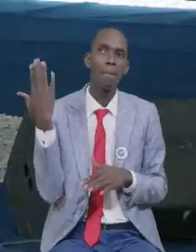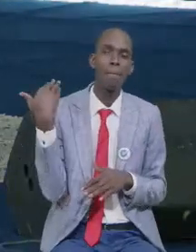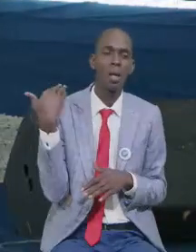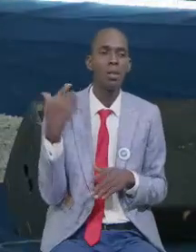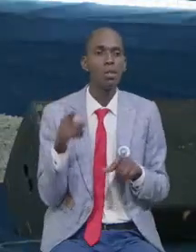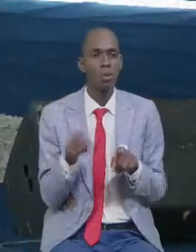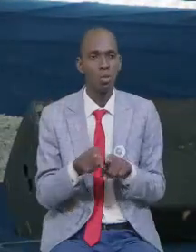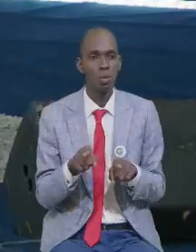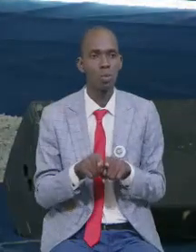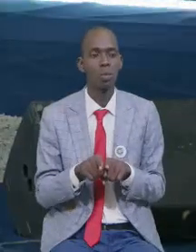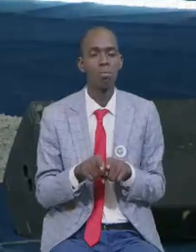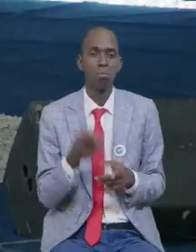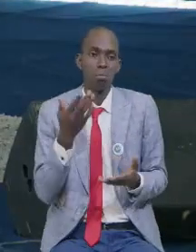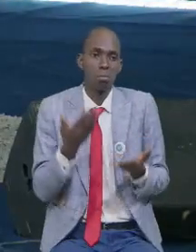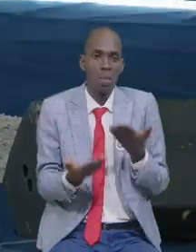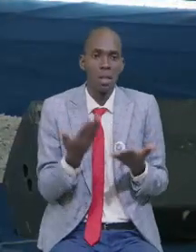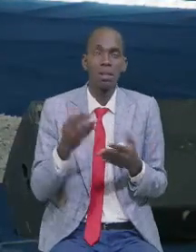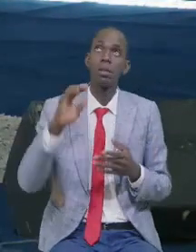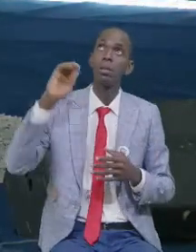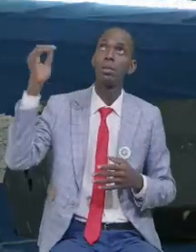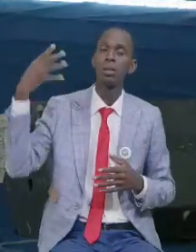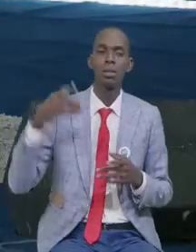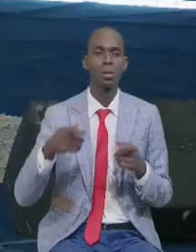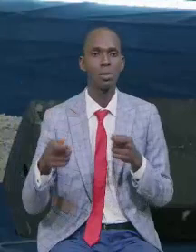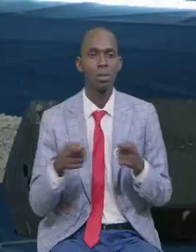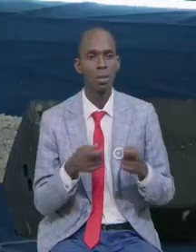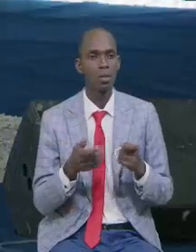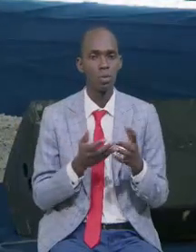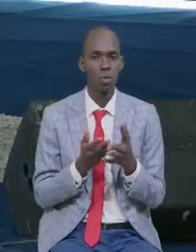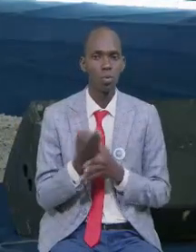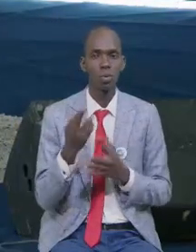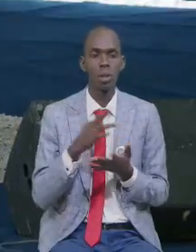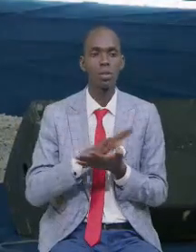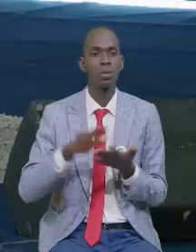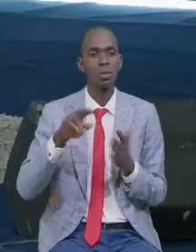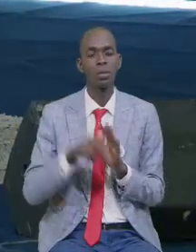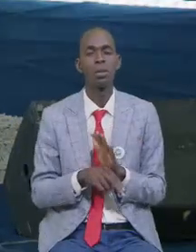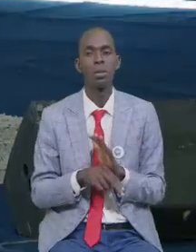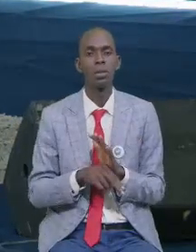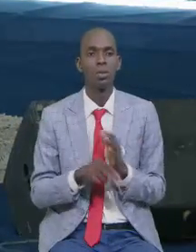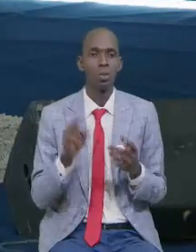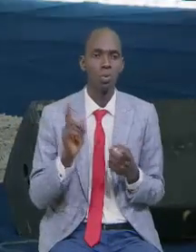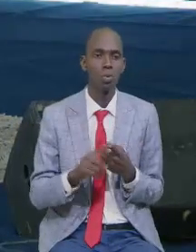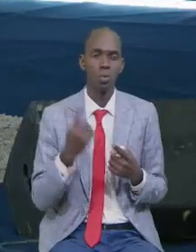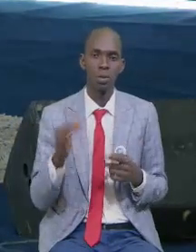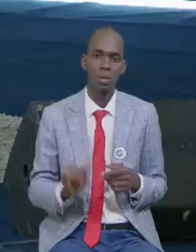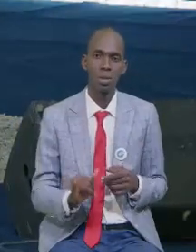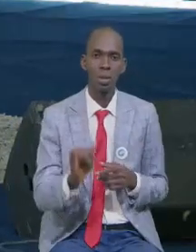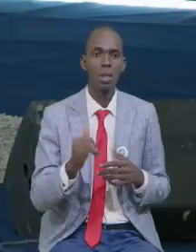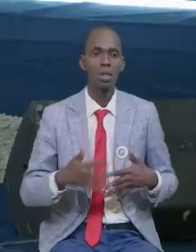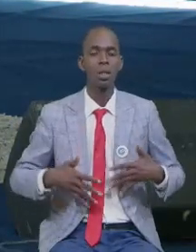so might grace reign through righteousness unto